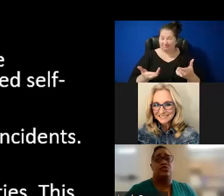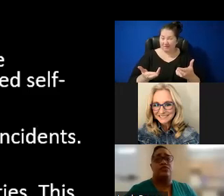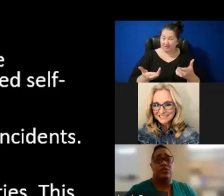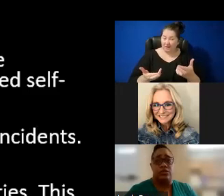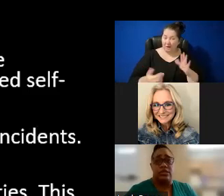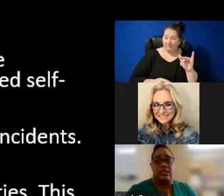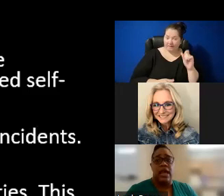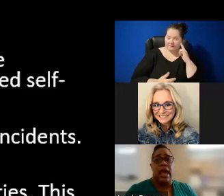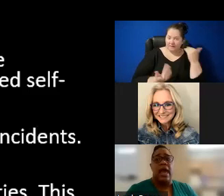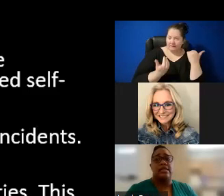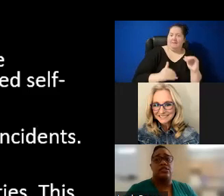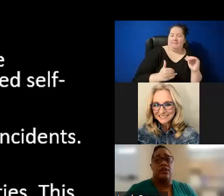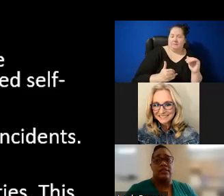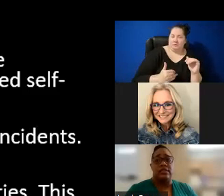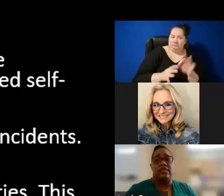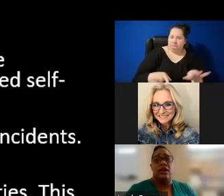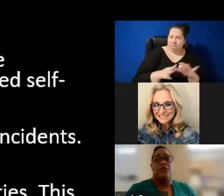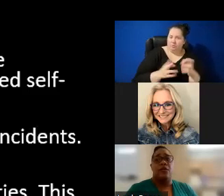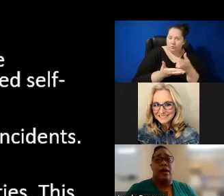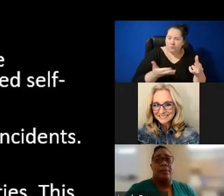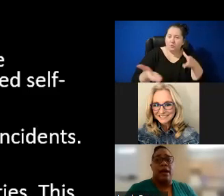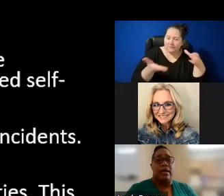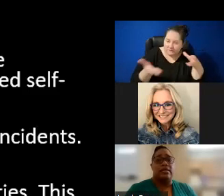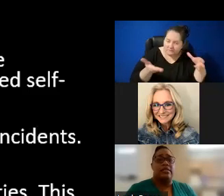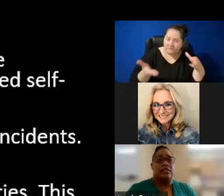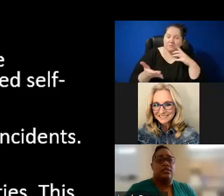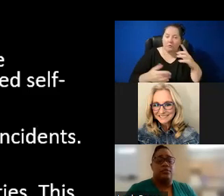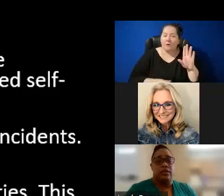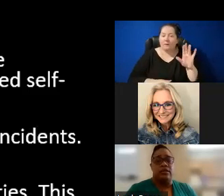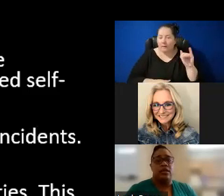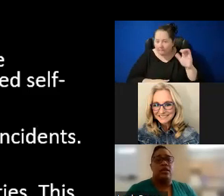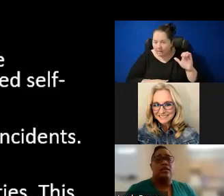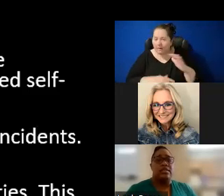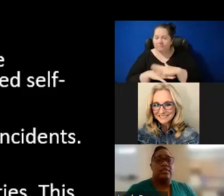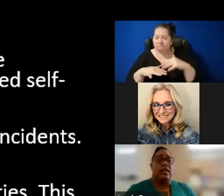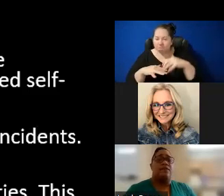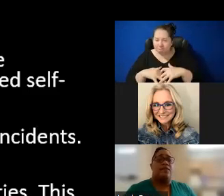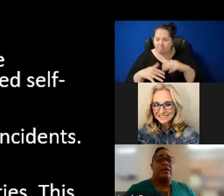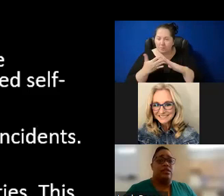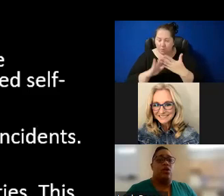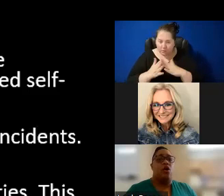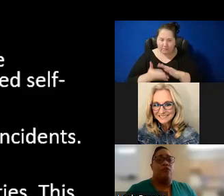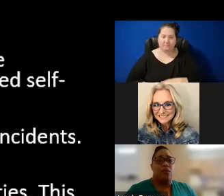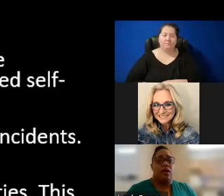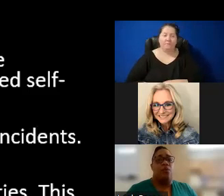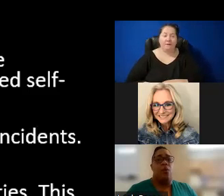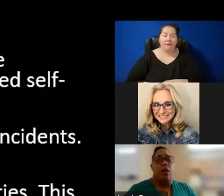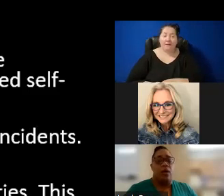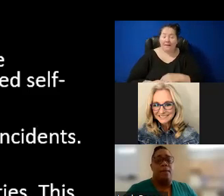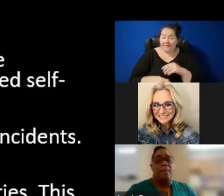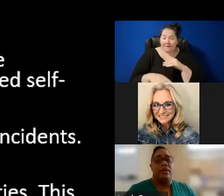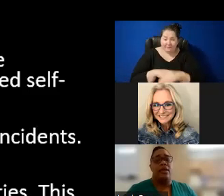to essential resources and services for BIPOC and Indigenous communities. This affects their